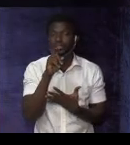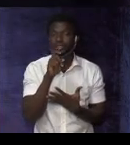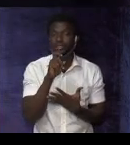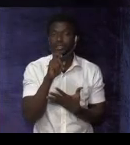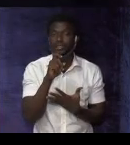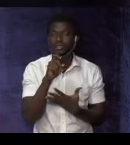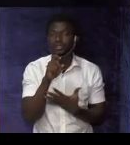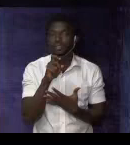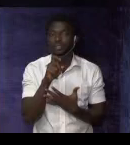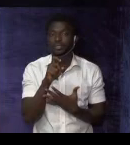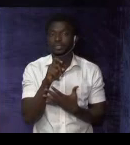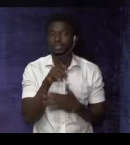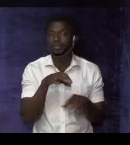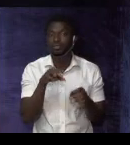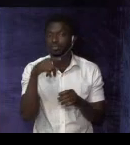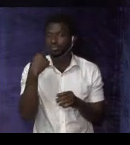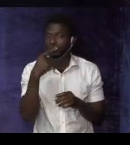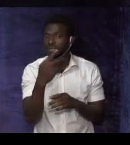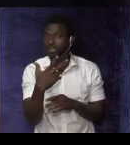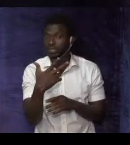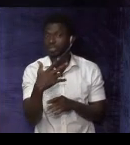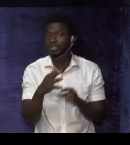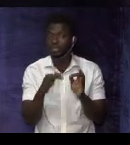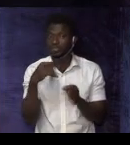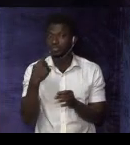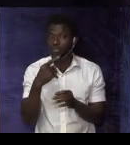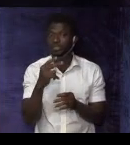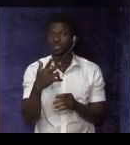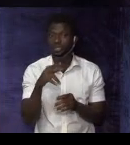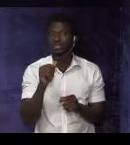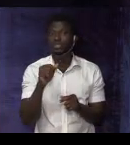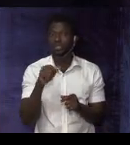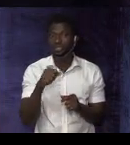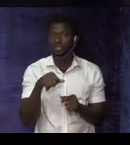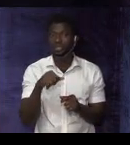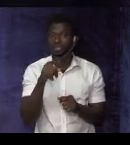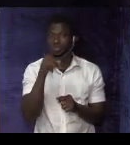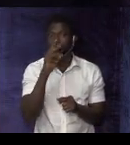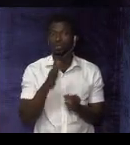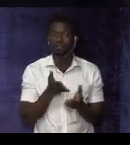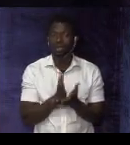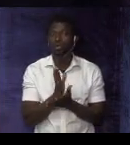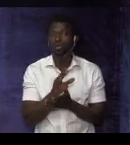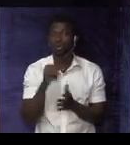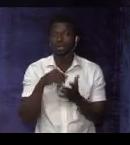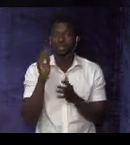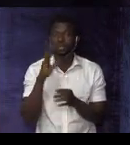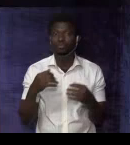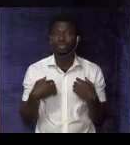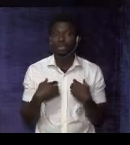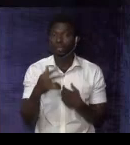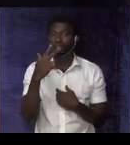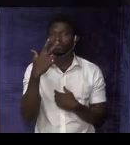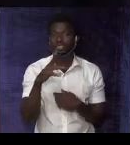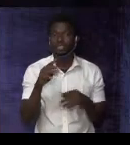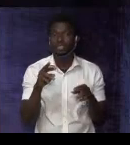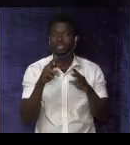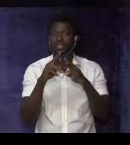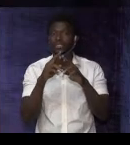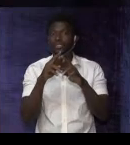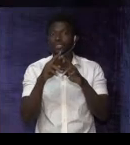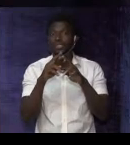have? Did you say 3? If you said 3, then you will be correct. It will have